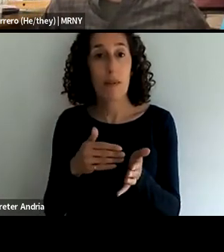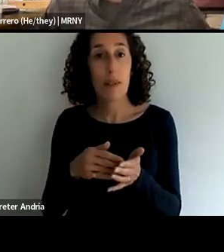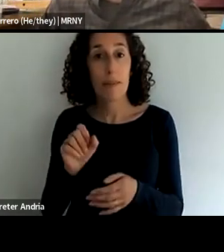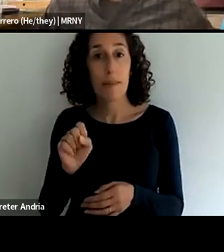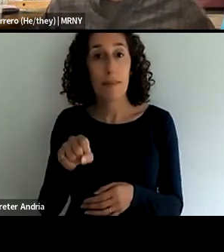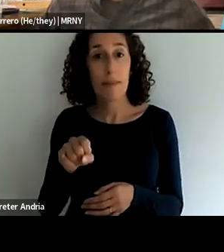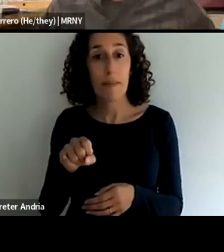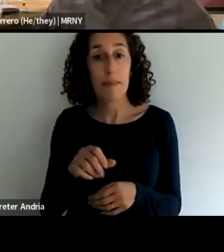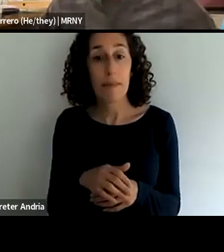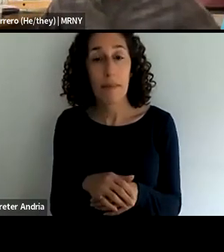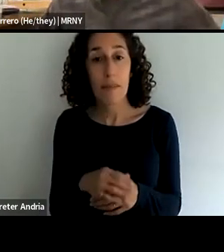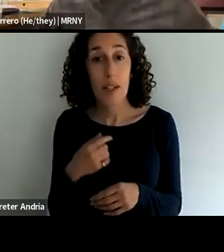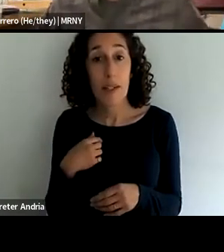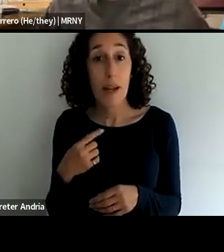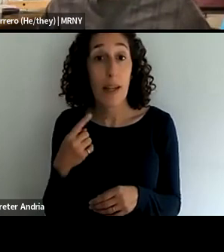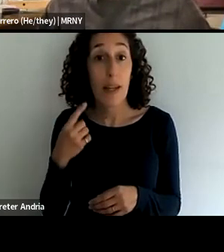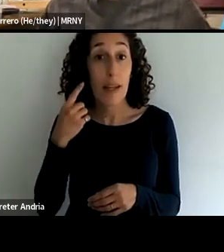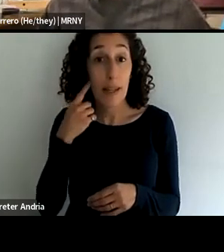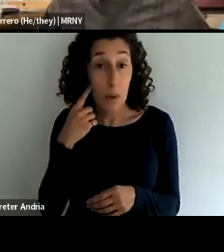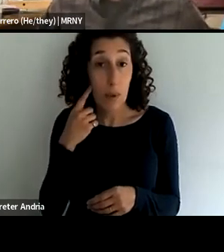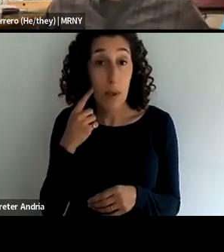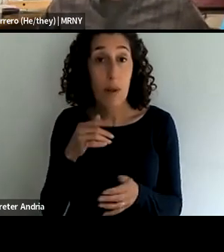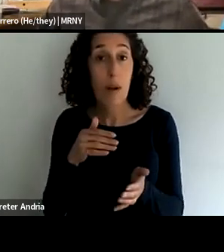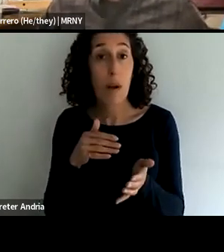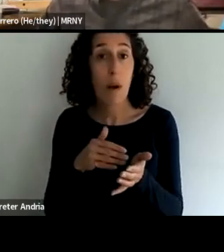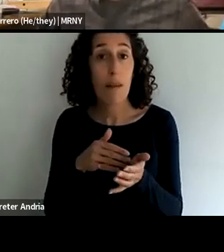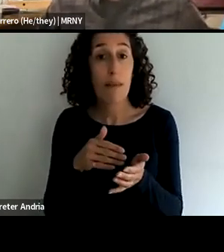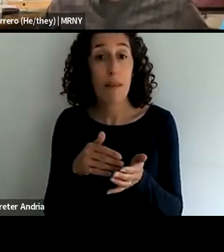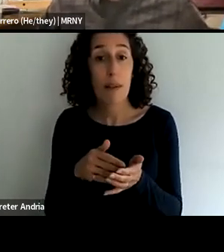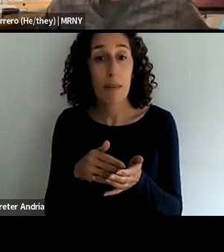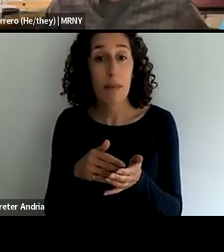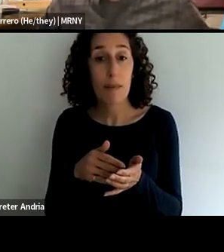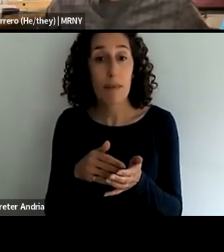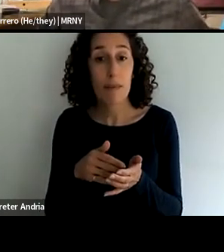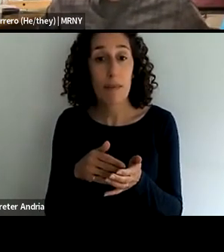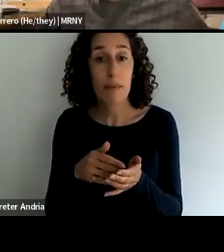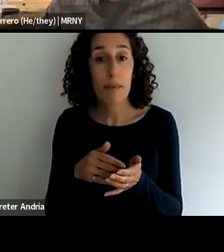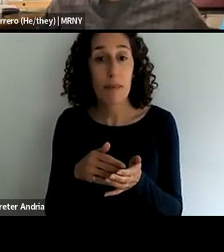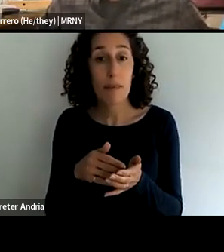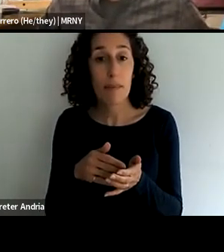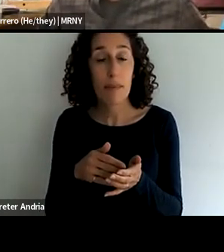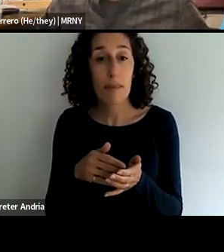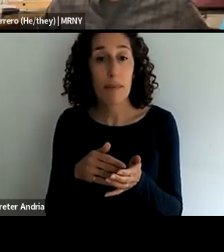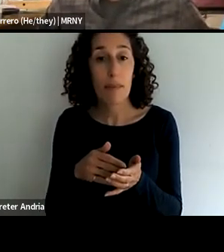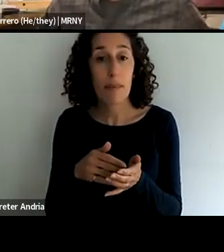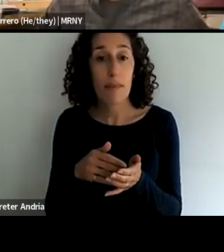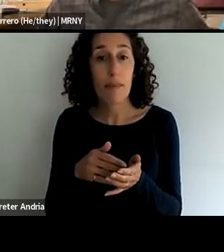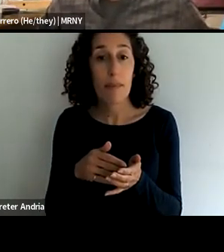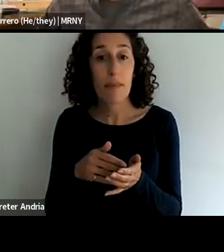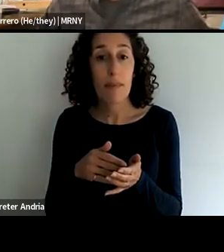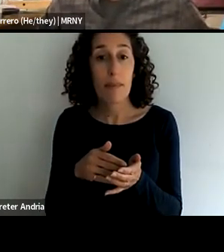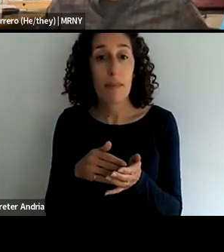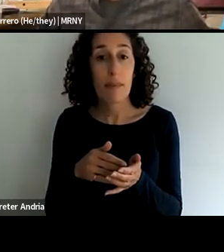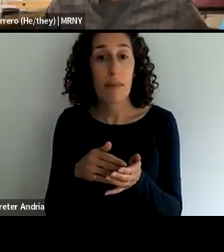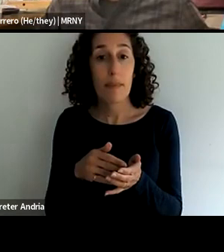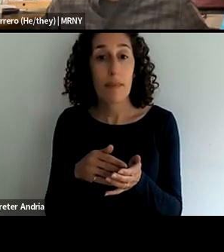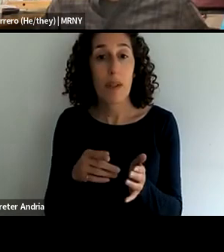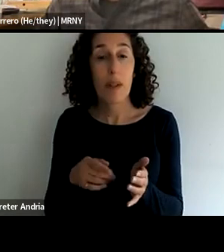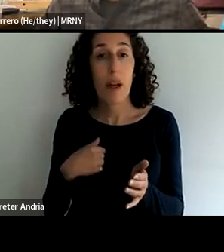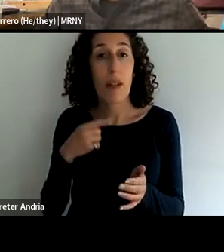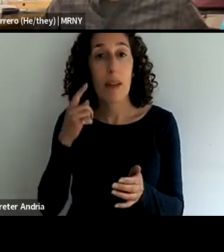I hear it often, and I think what's worse is that oftentimes I'm the only